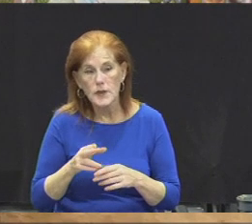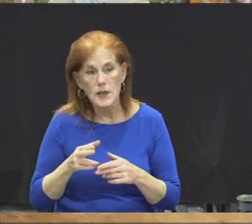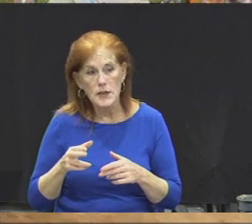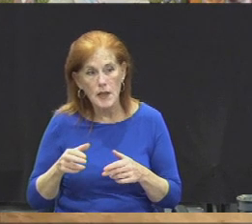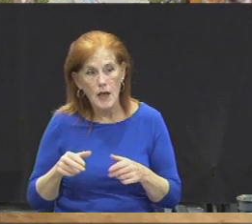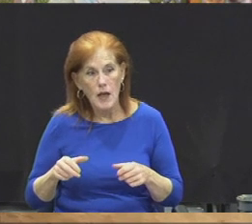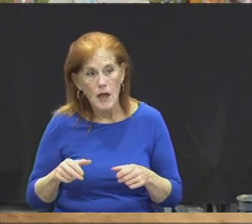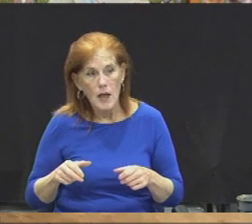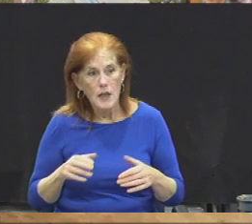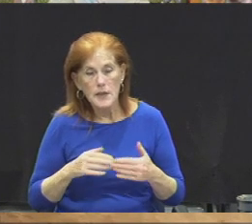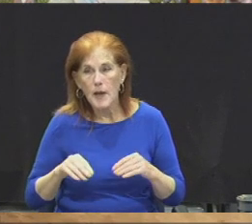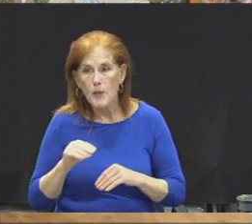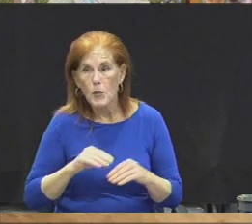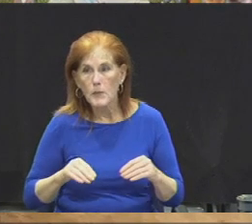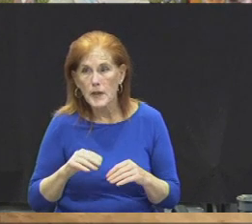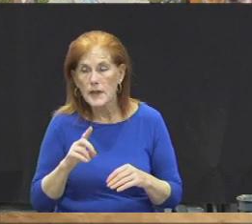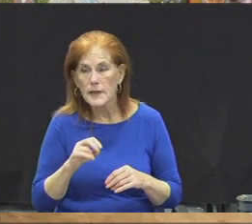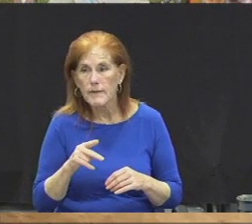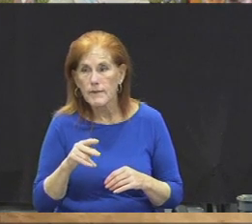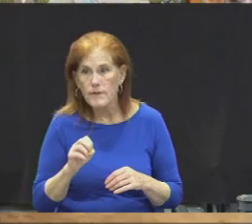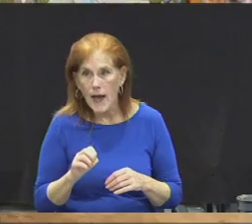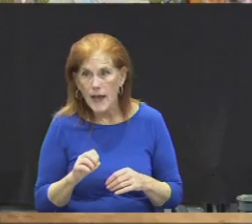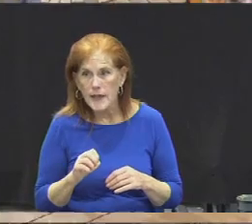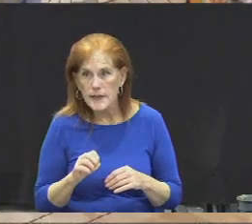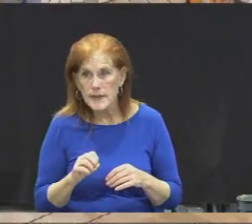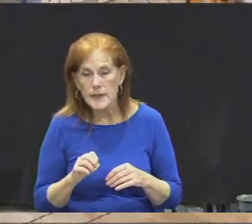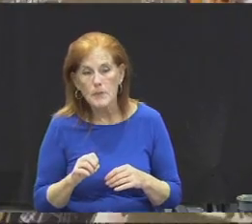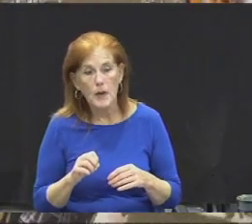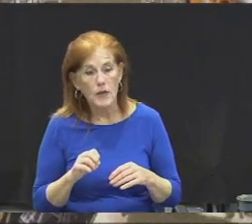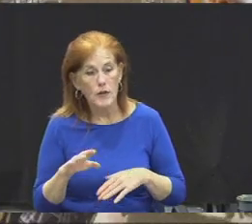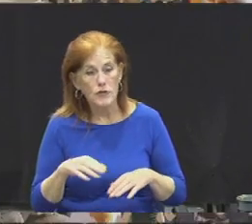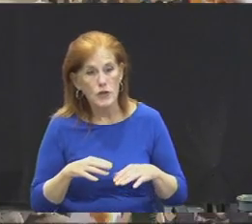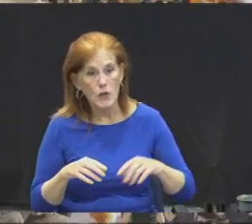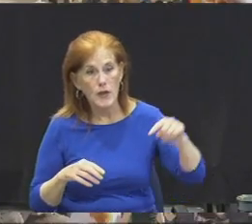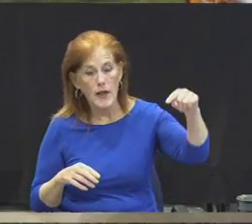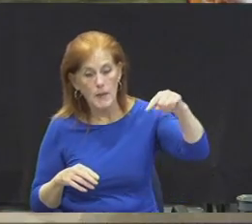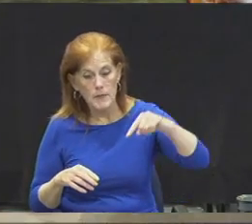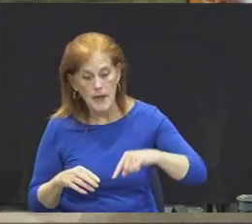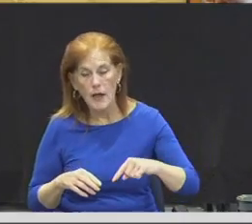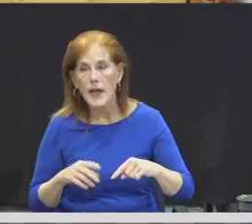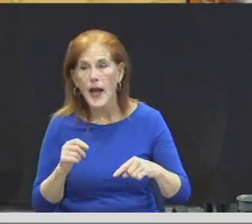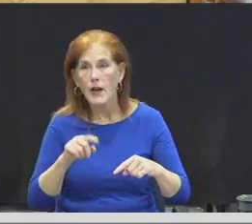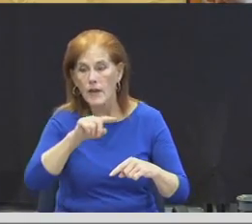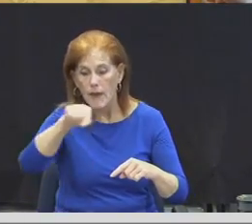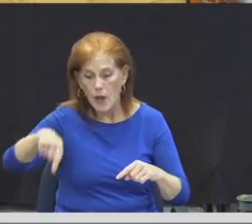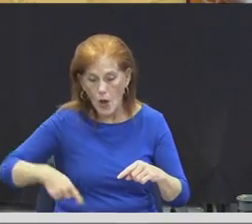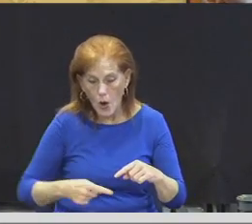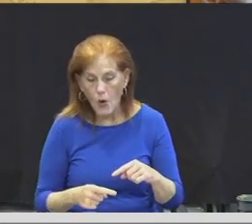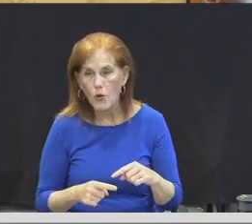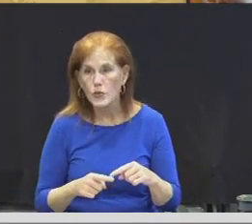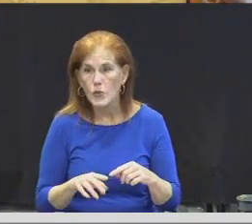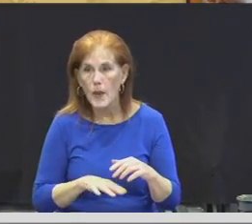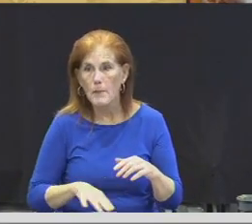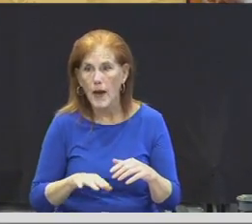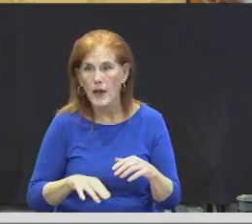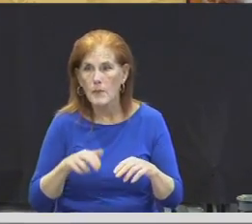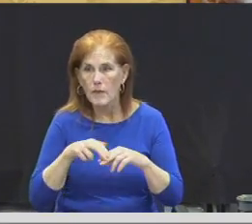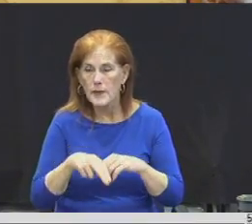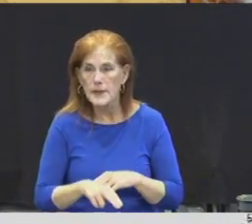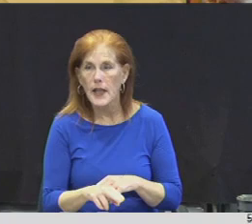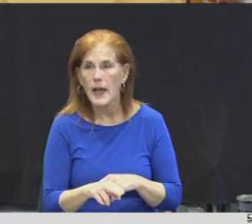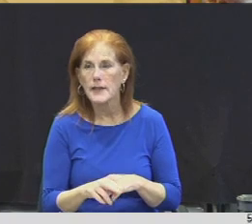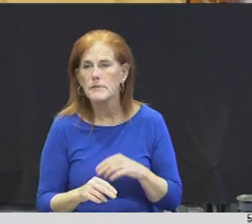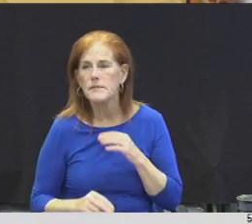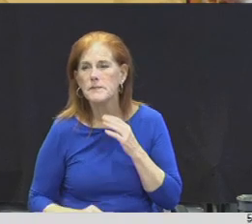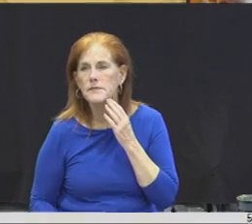is the path for them to get down to the bottom? Let me go to the plan, because the plan's